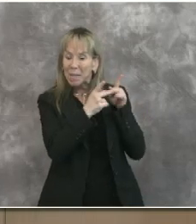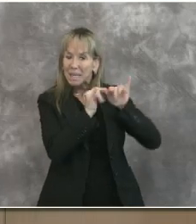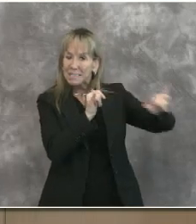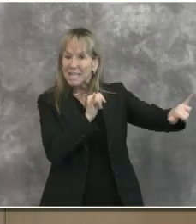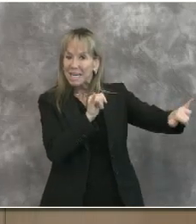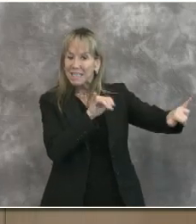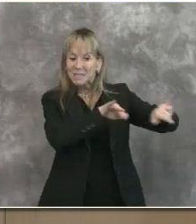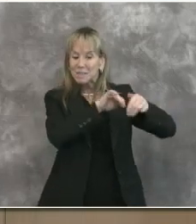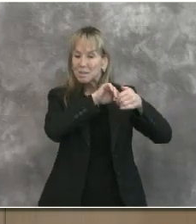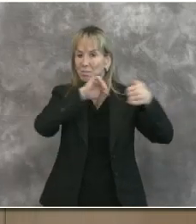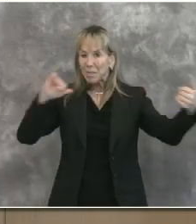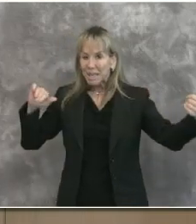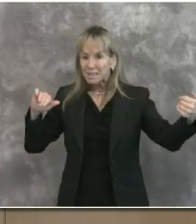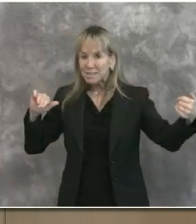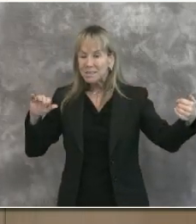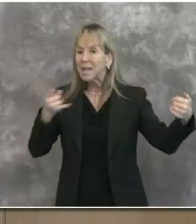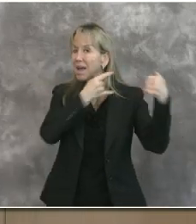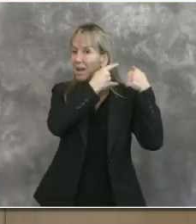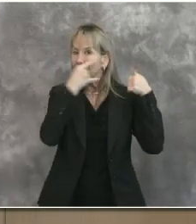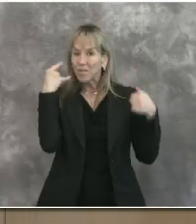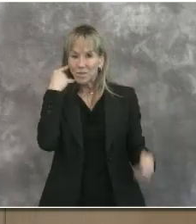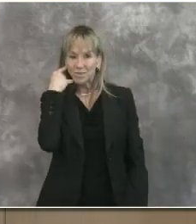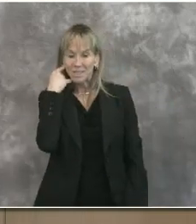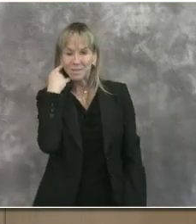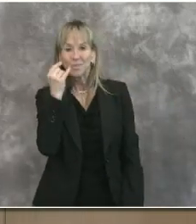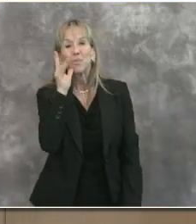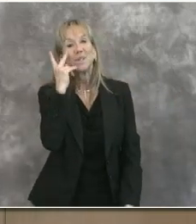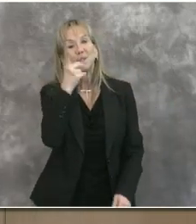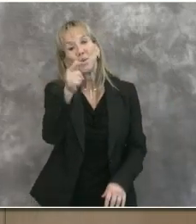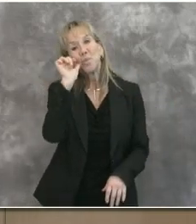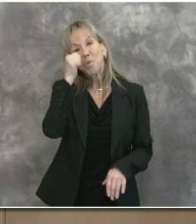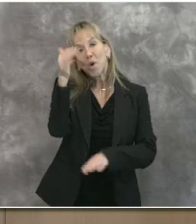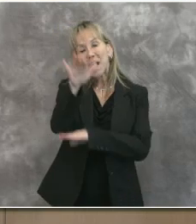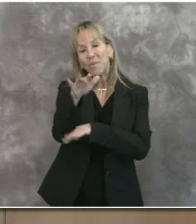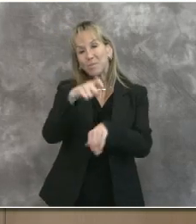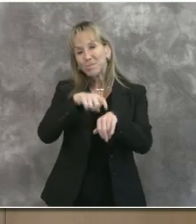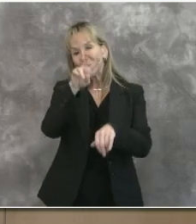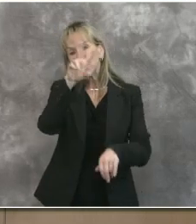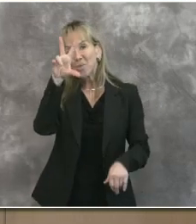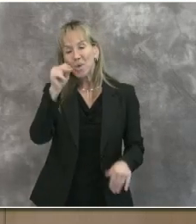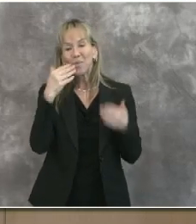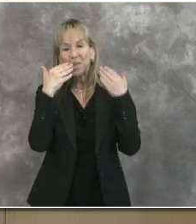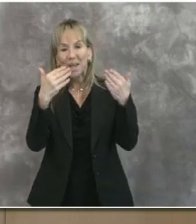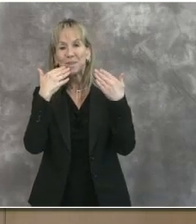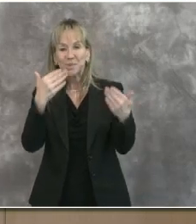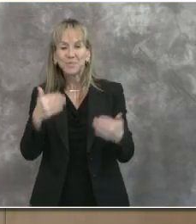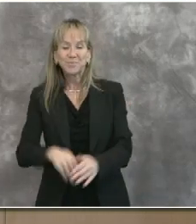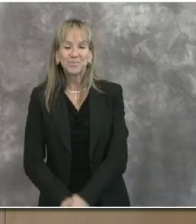maintain your space, and cover your face. We'll see you tomorrow afternoon at 2:30. Thank you.